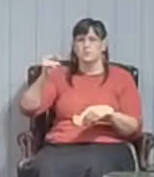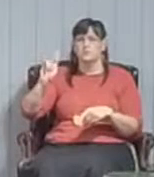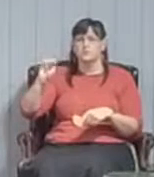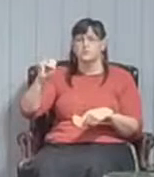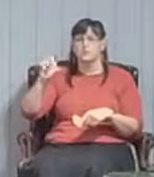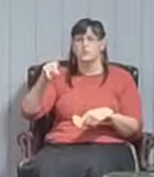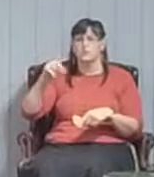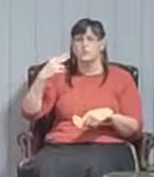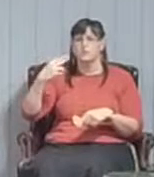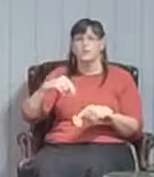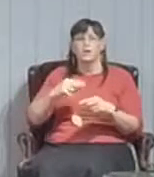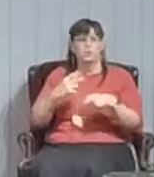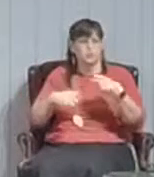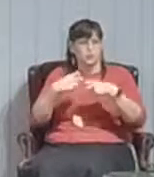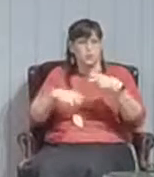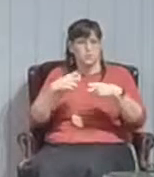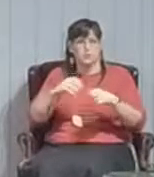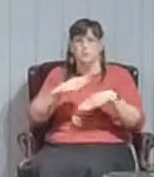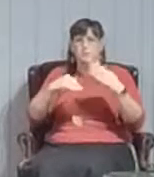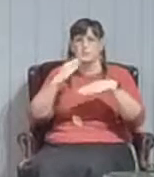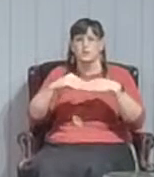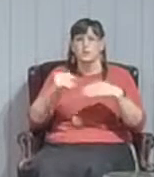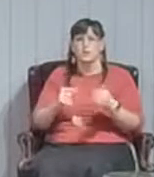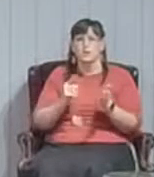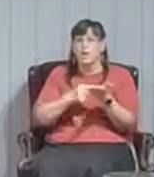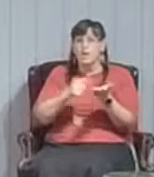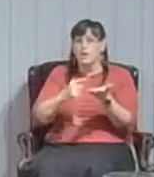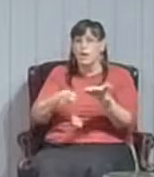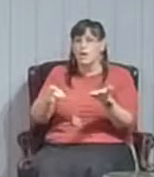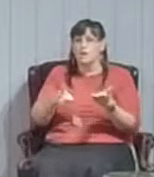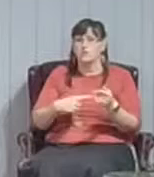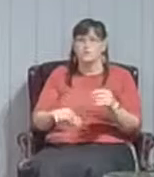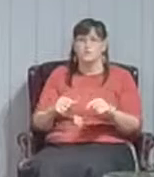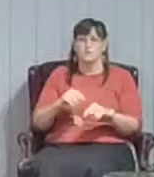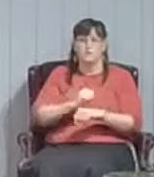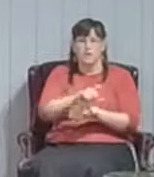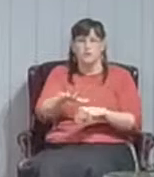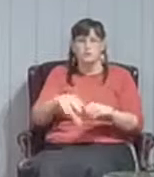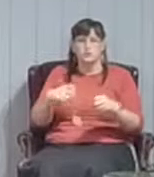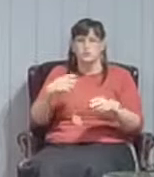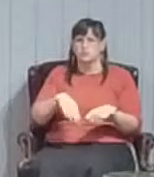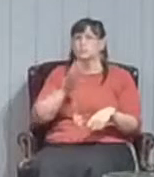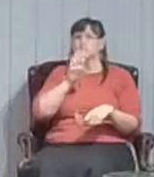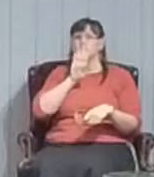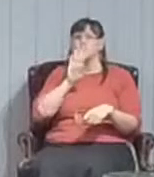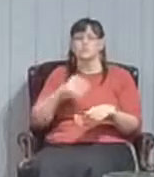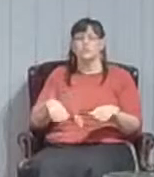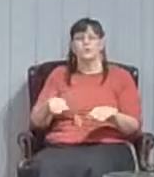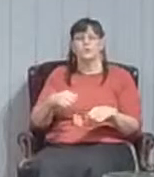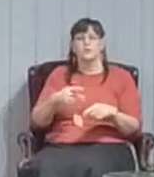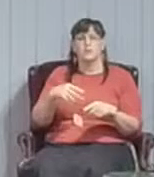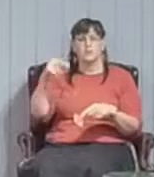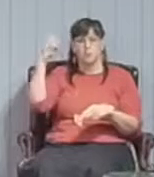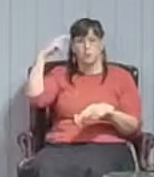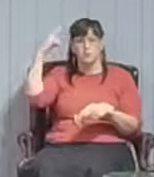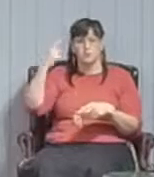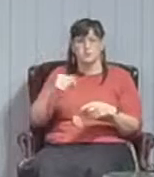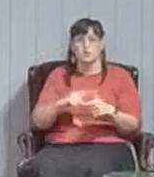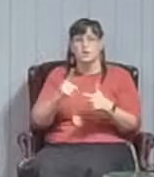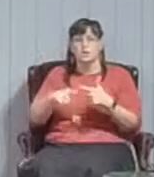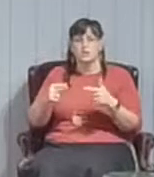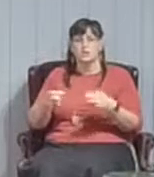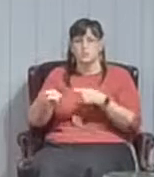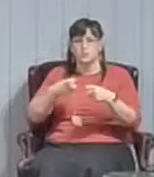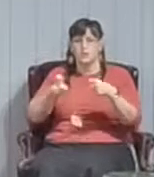in building and hired counselors against them to frustrate their purpose all the days of Cyrus, king of Persia, even until the reign of Darius, king